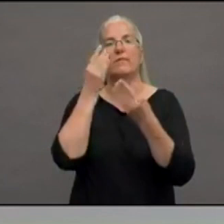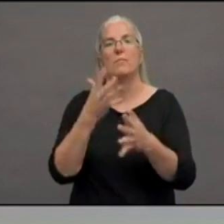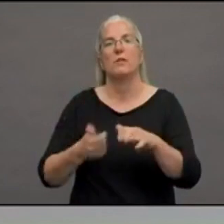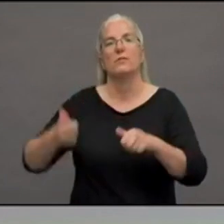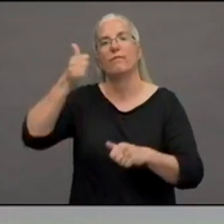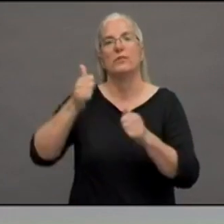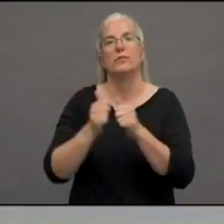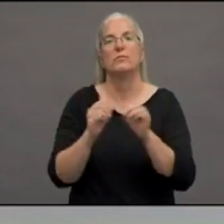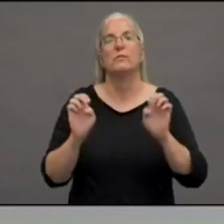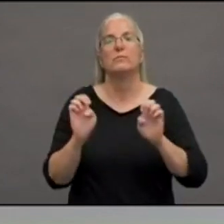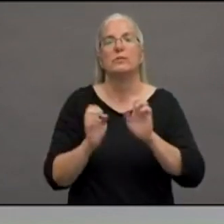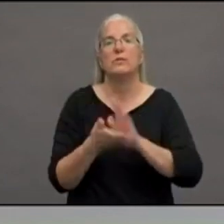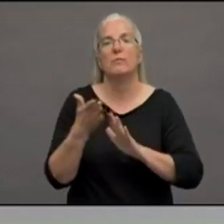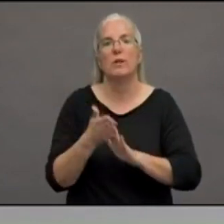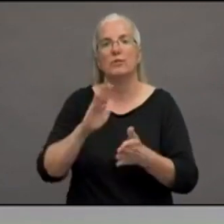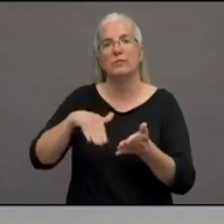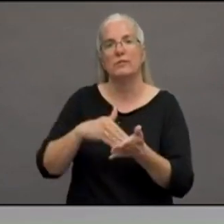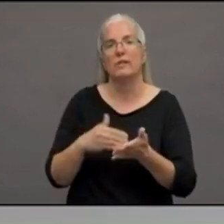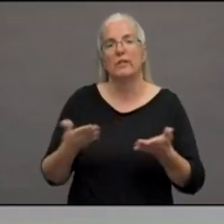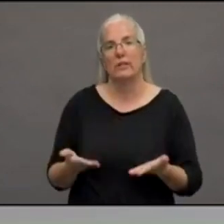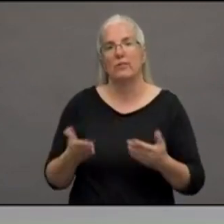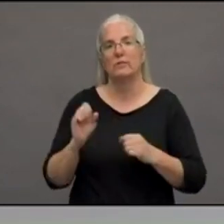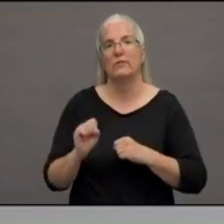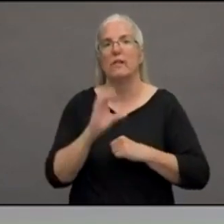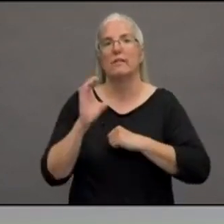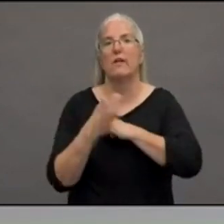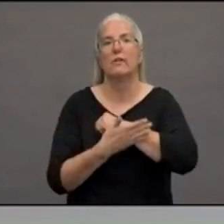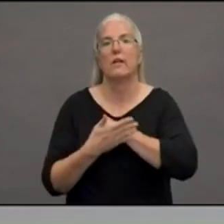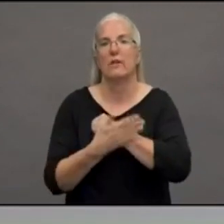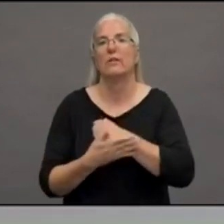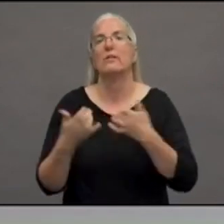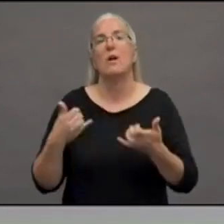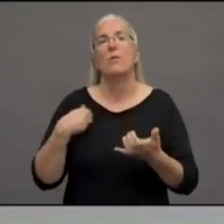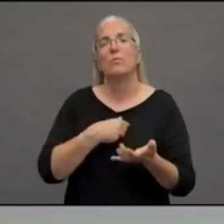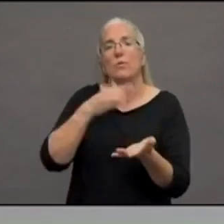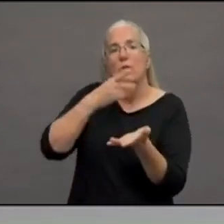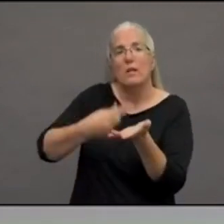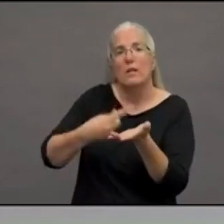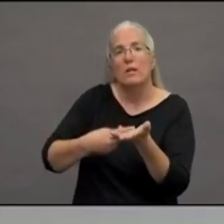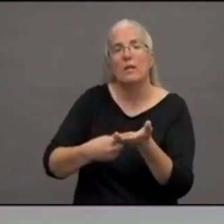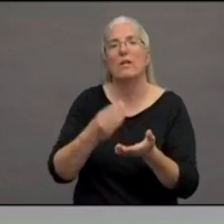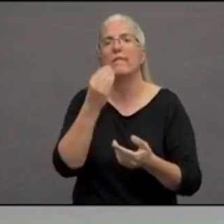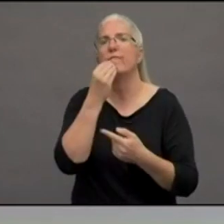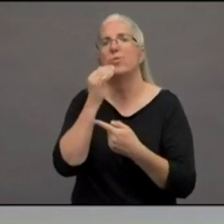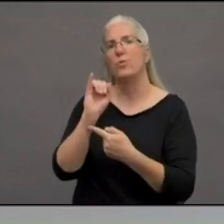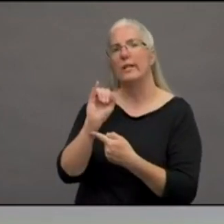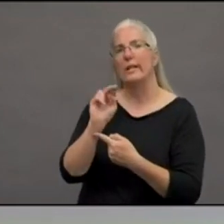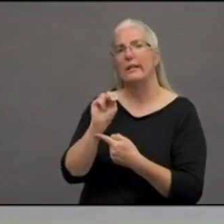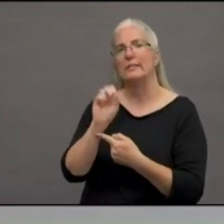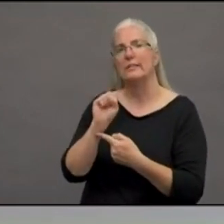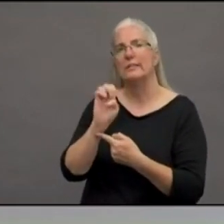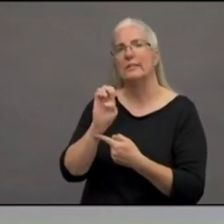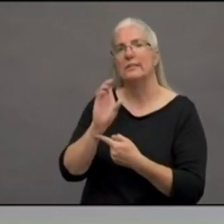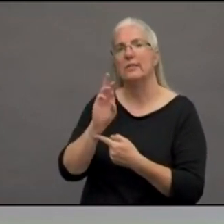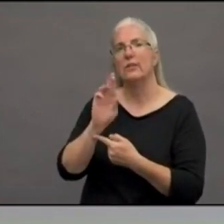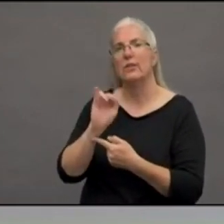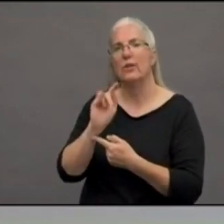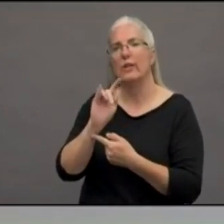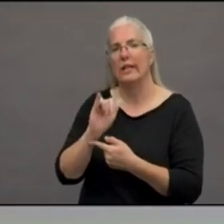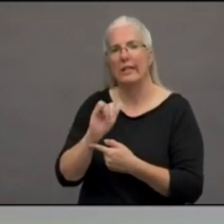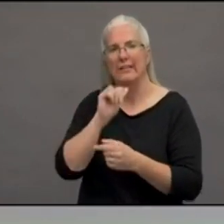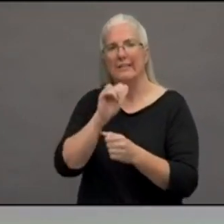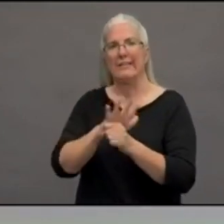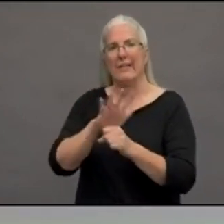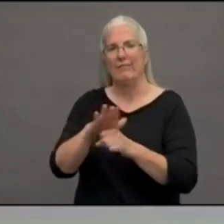Center. Today, we will be discussing food insecurity and how COVID-19 is impacting our community members. We will also